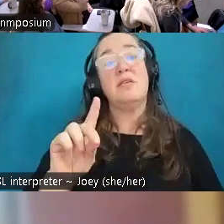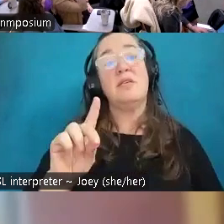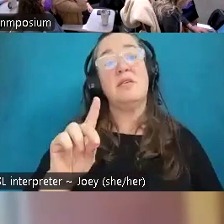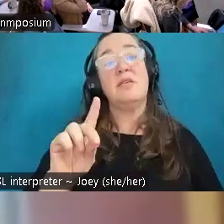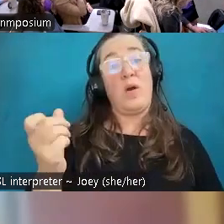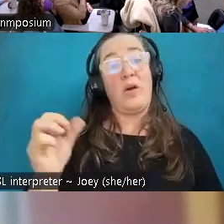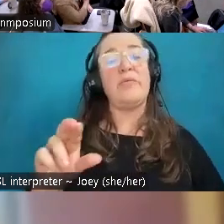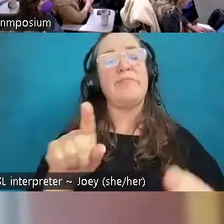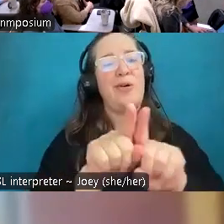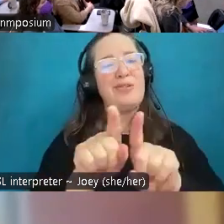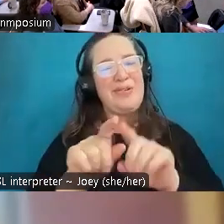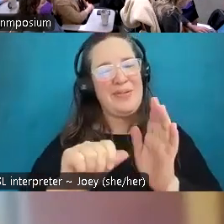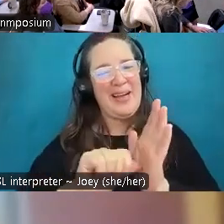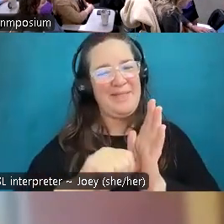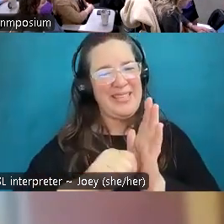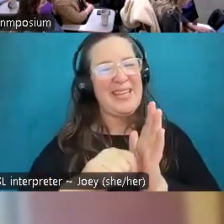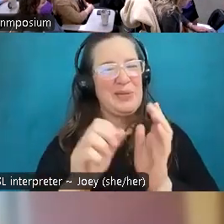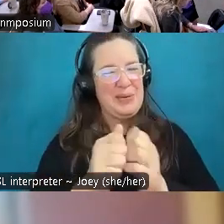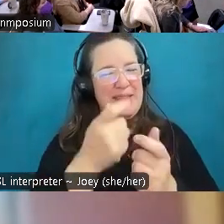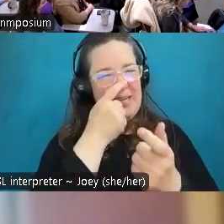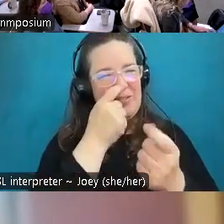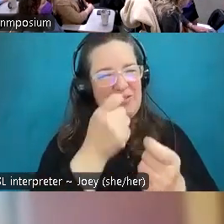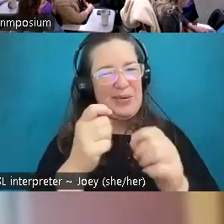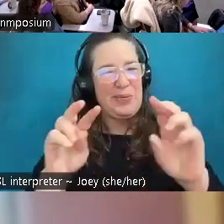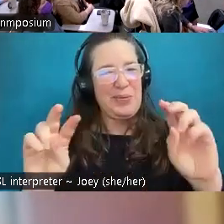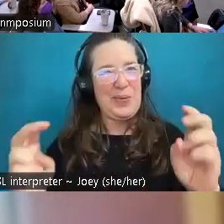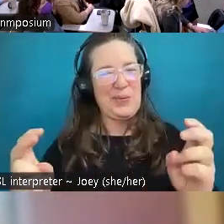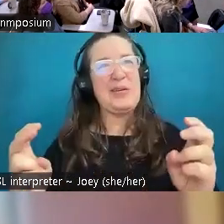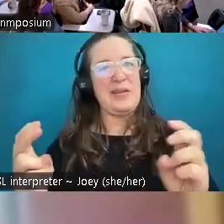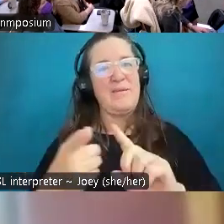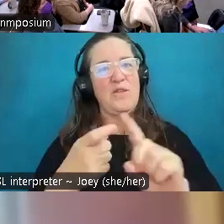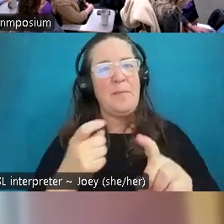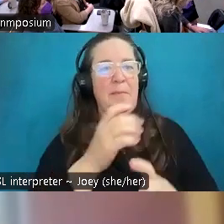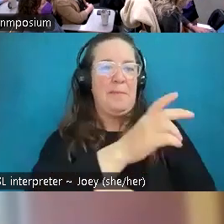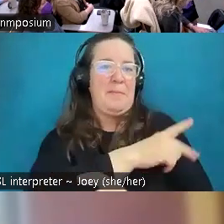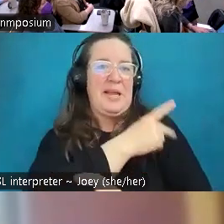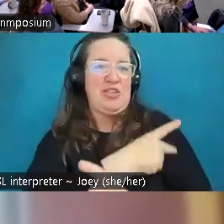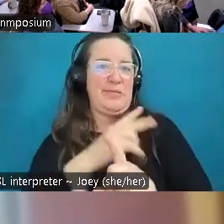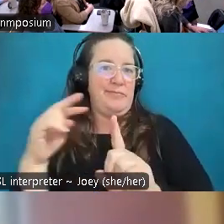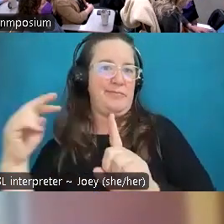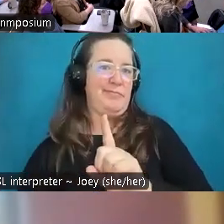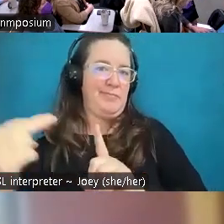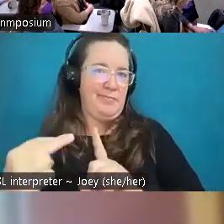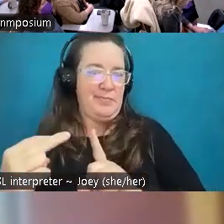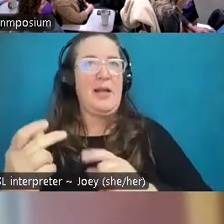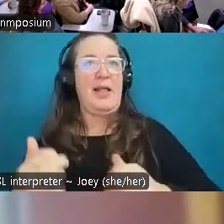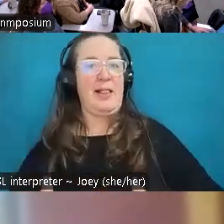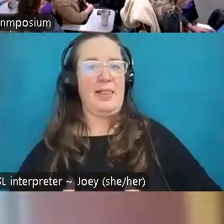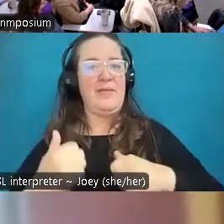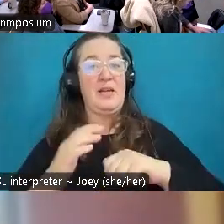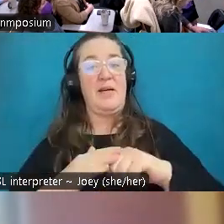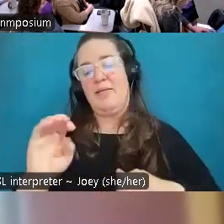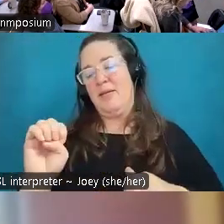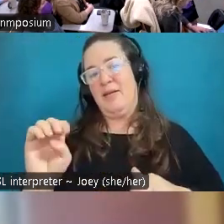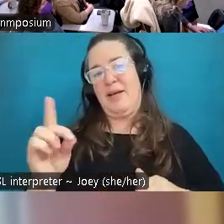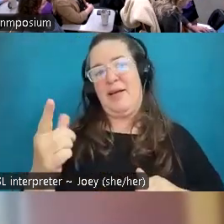interesting quote about the challenges patients face living on the edge of our understanding.